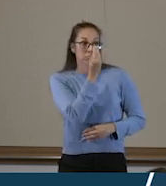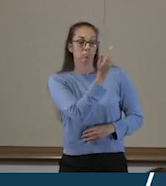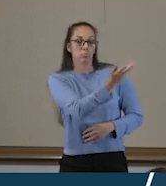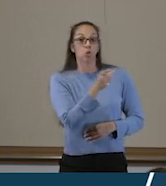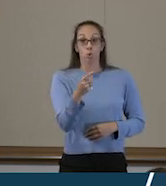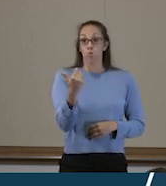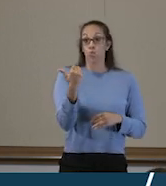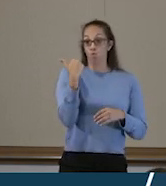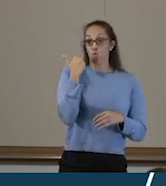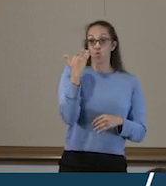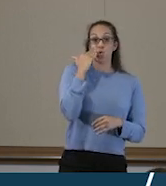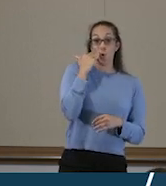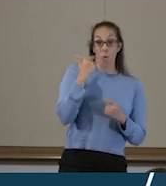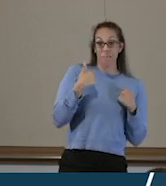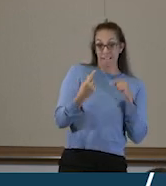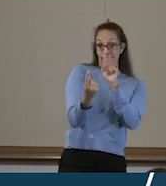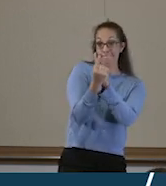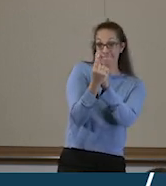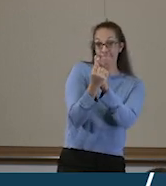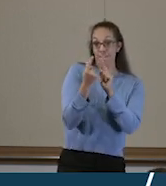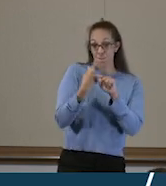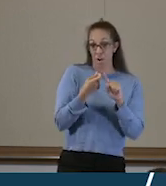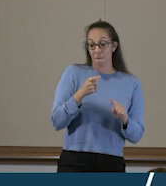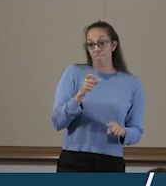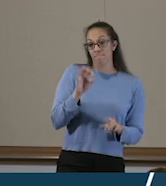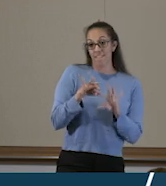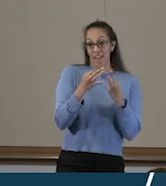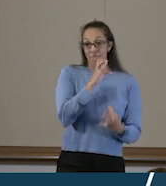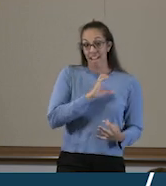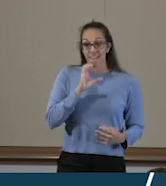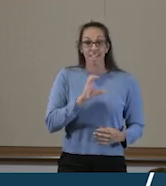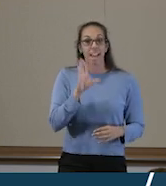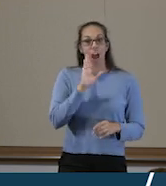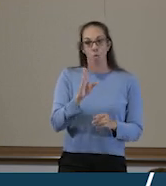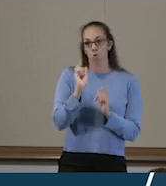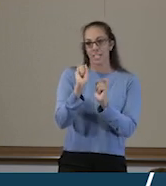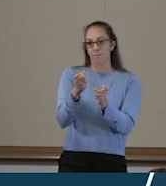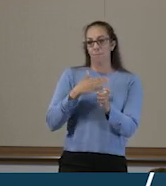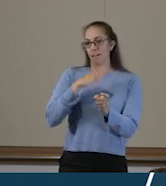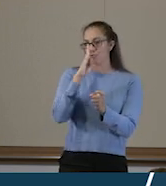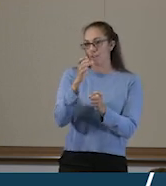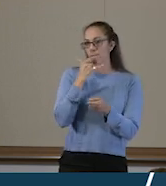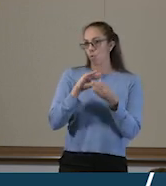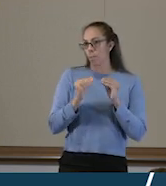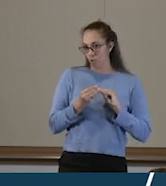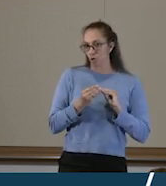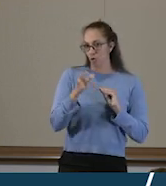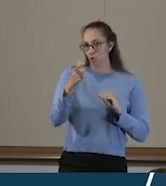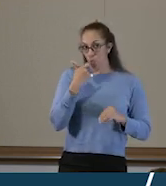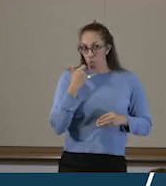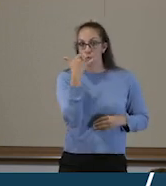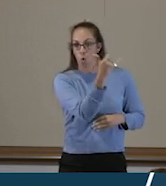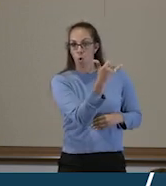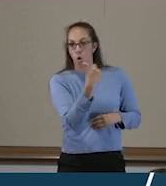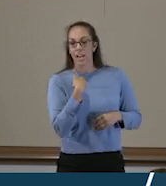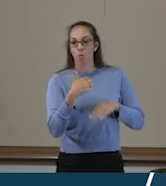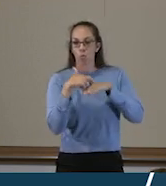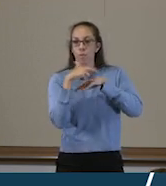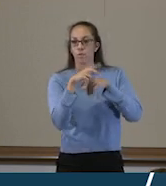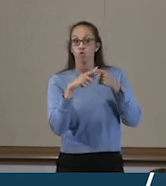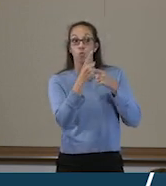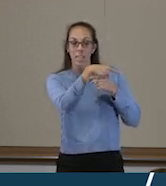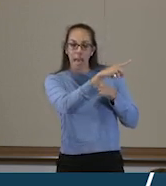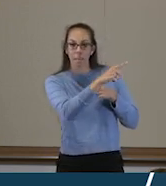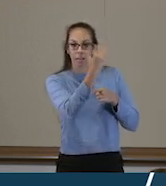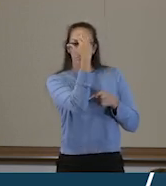know me from Family Cafe and I can actually give you my direct line for you to call, and I will refer you to intake and